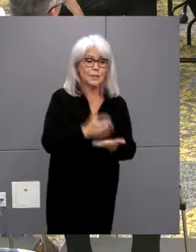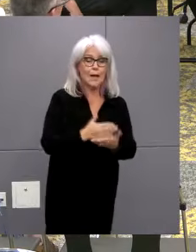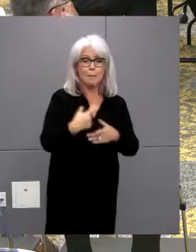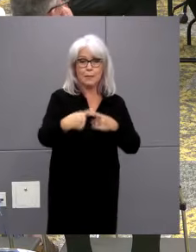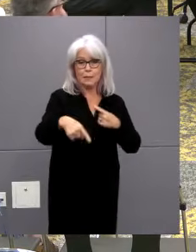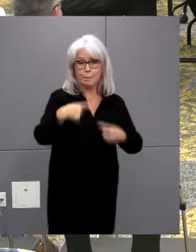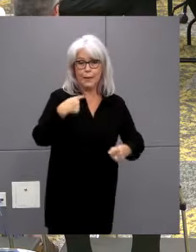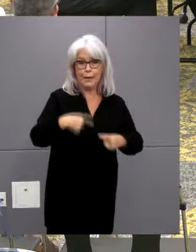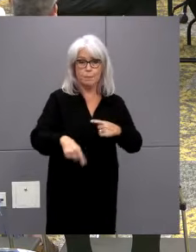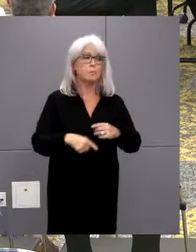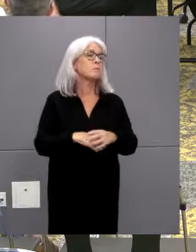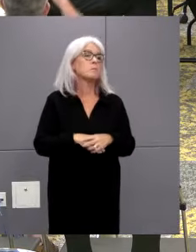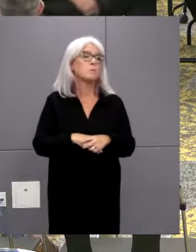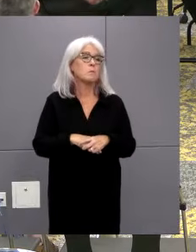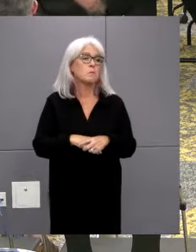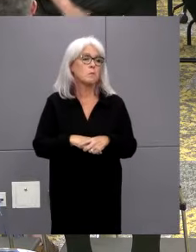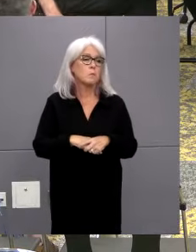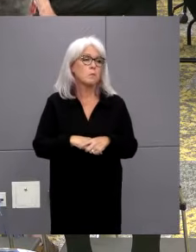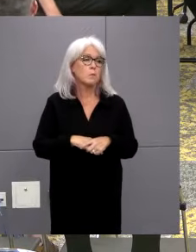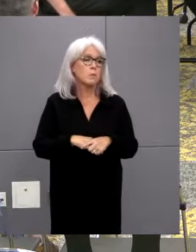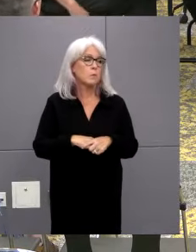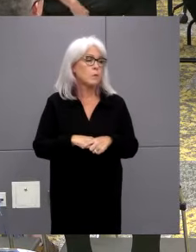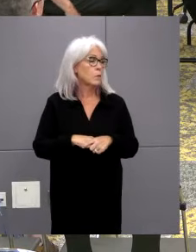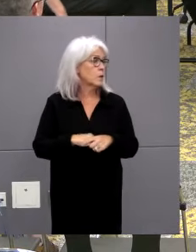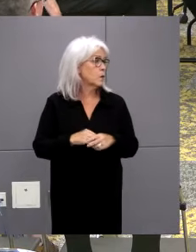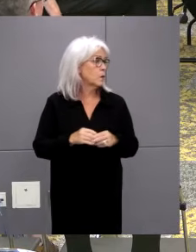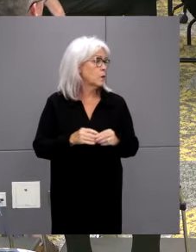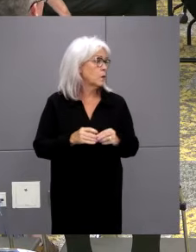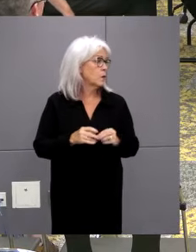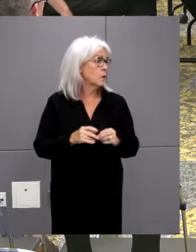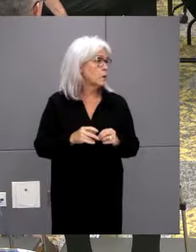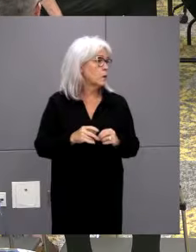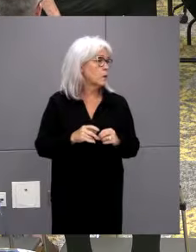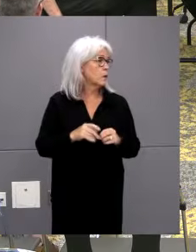question. On the call the question,